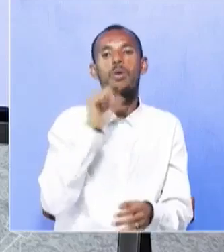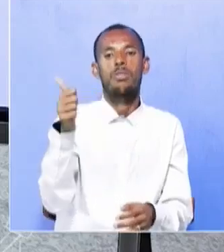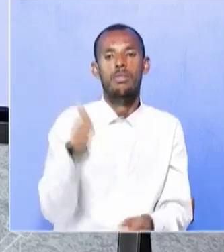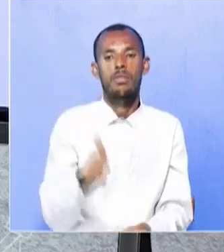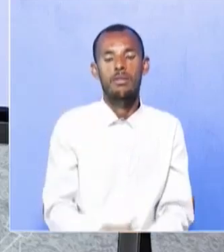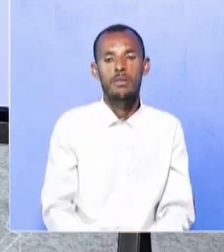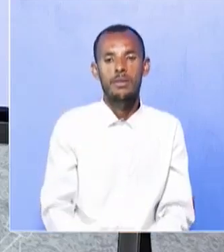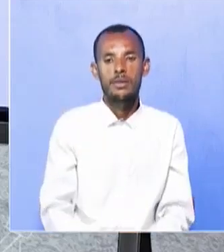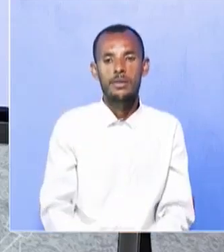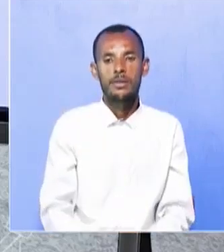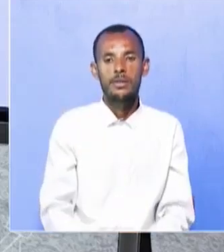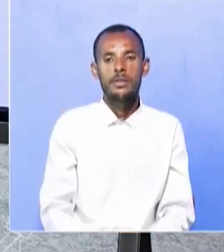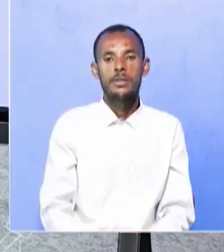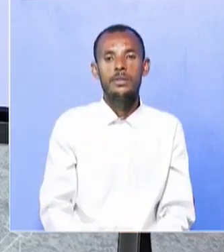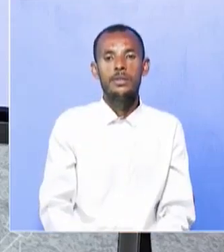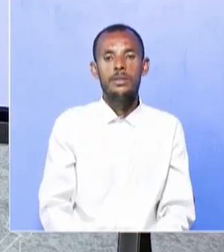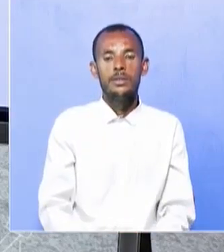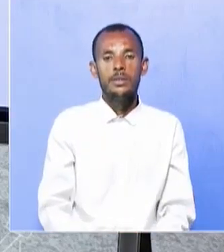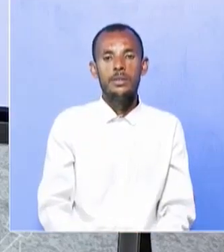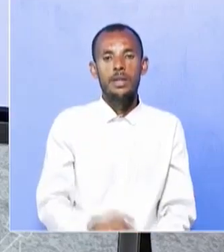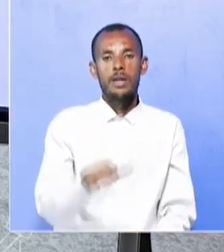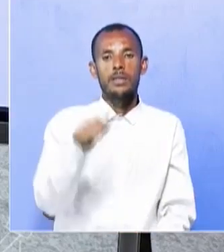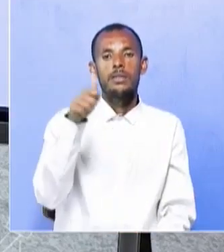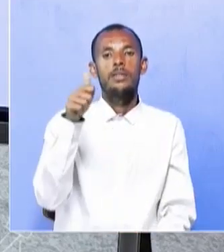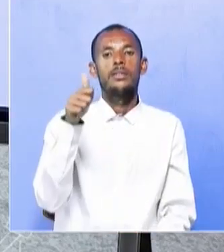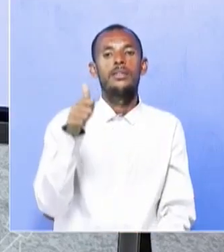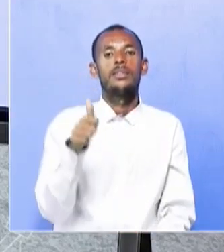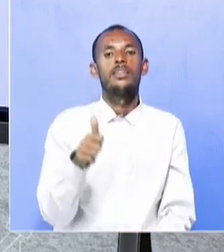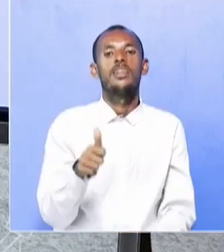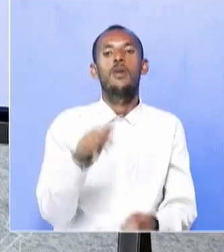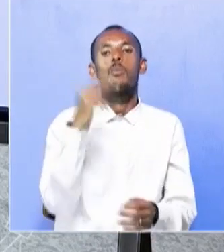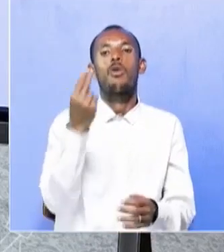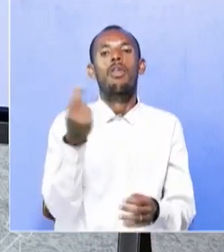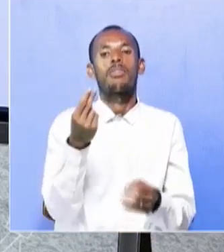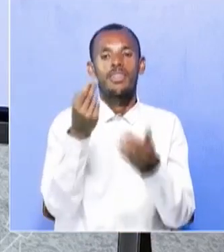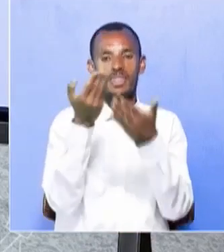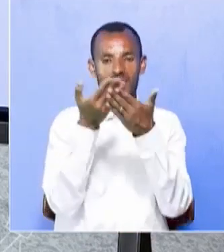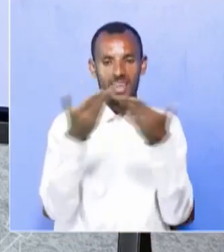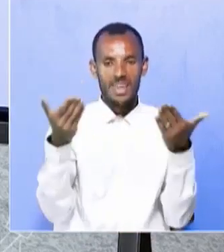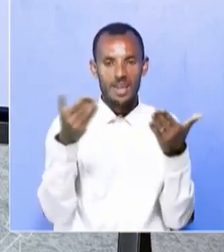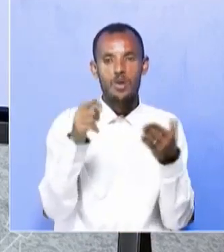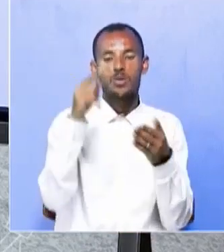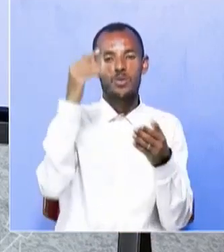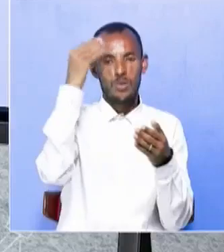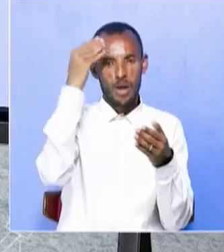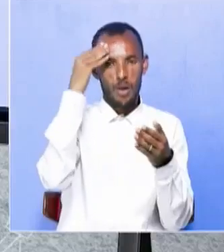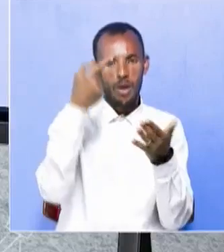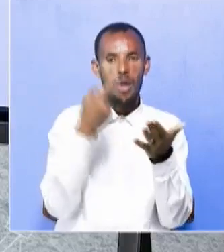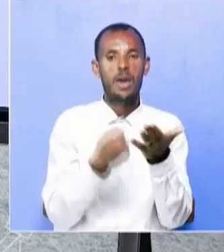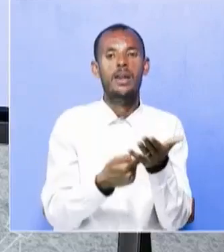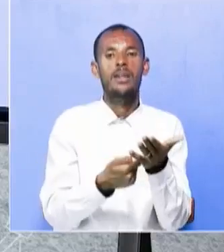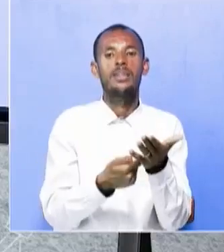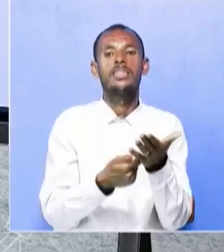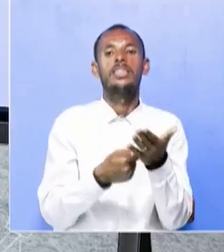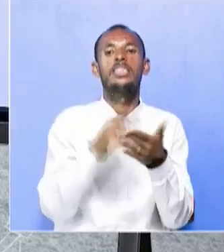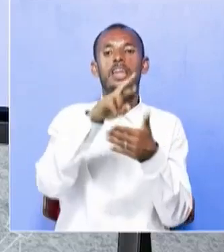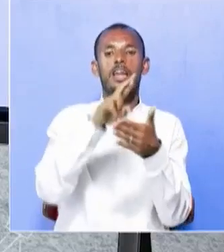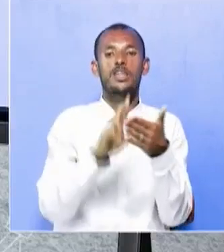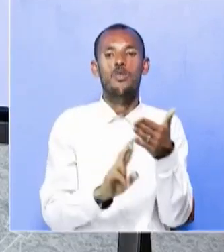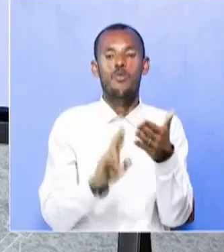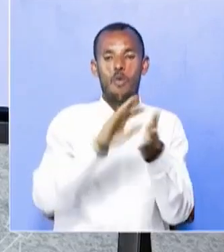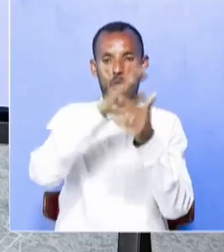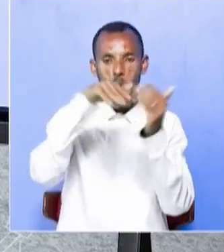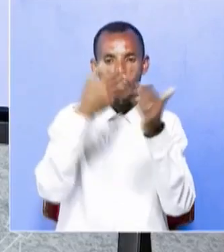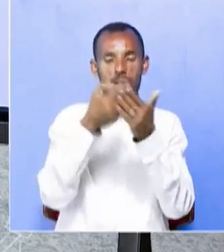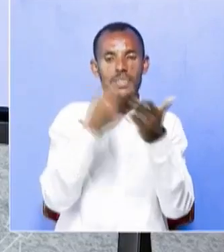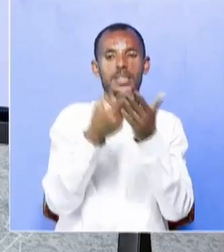right? So the other important thing that you need to know here is the ratio of all